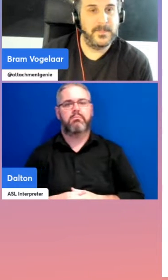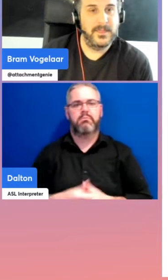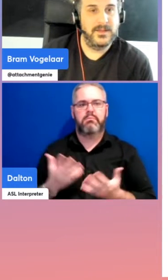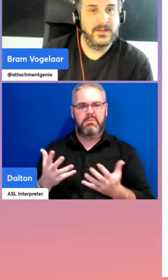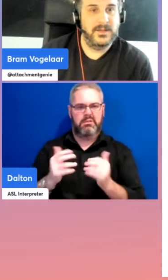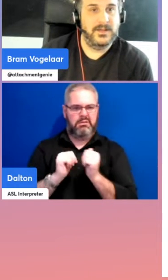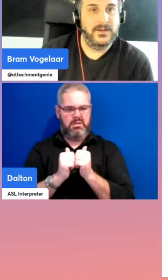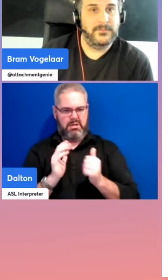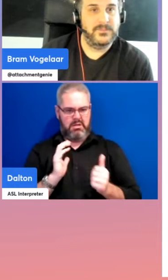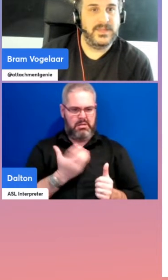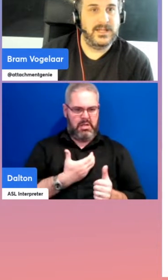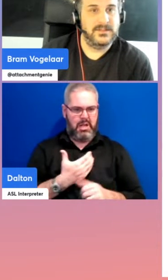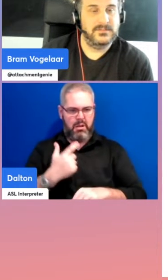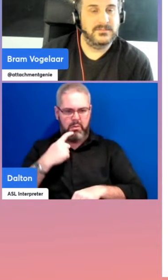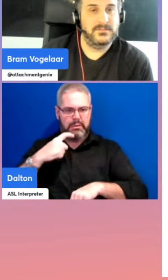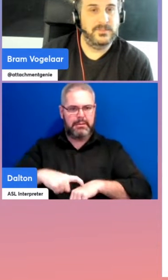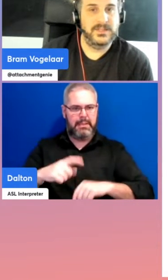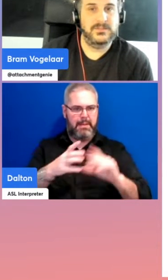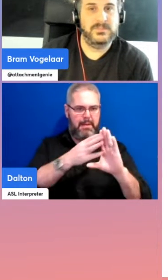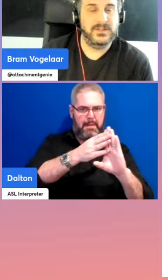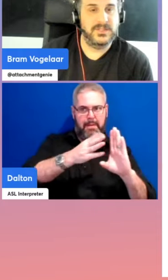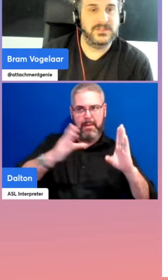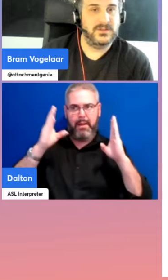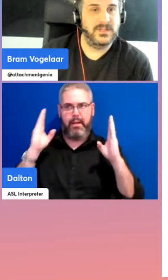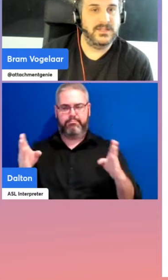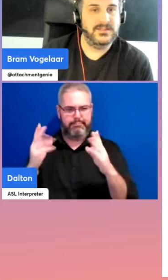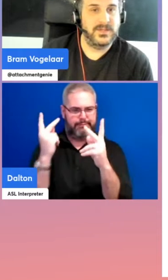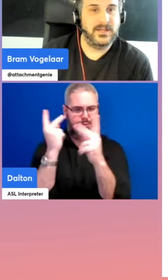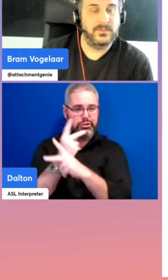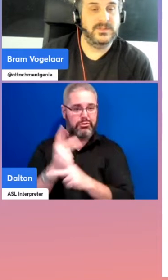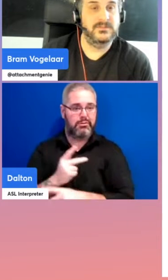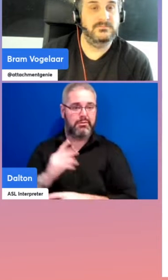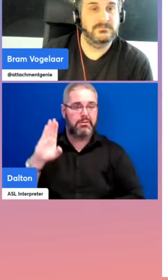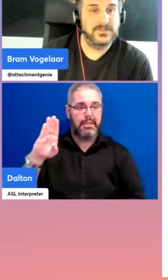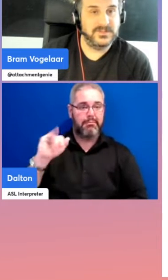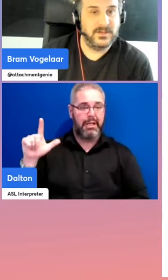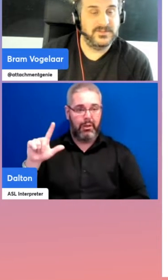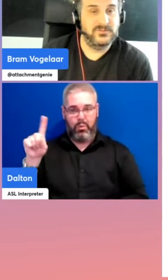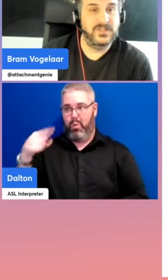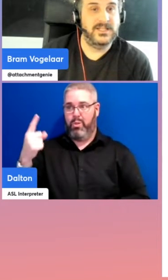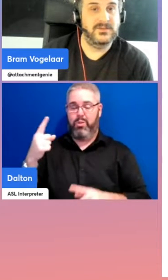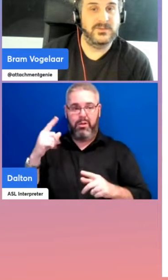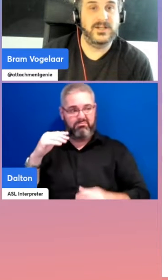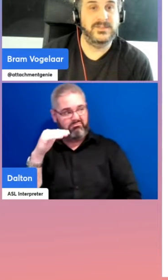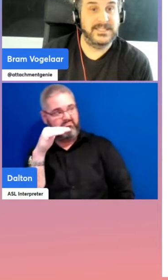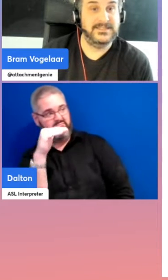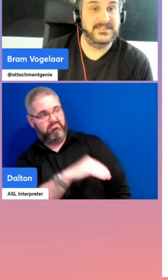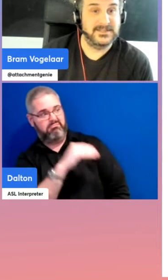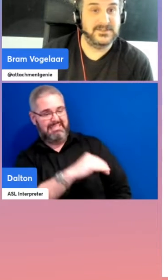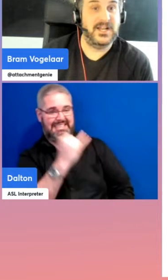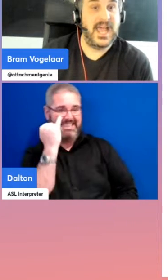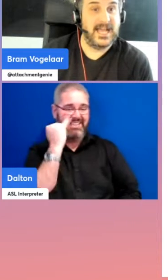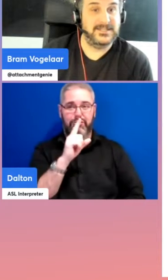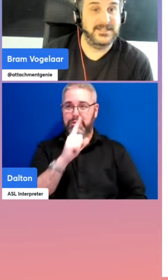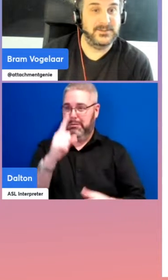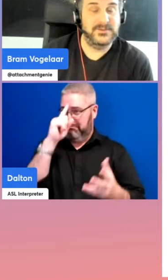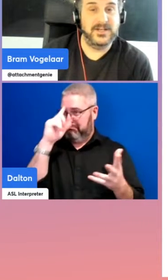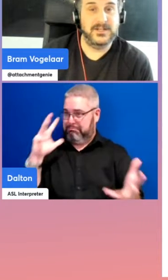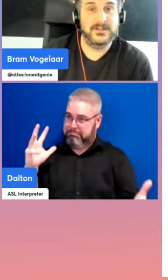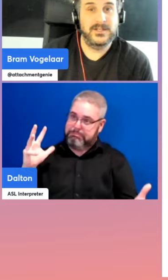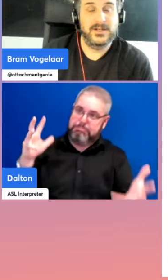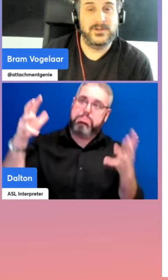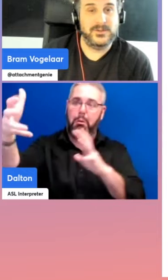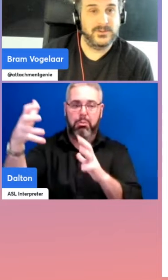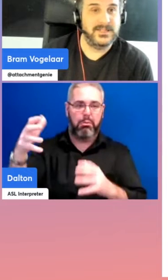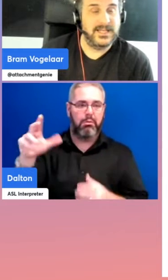uptime. Then Bill pretty much only needs to wake up when stuff is really on fire, when data centers are actually on